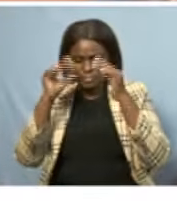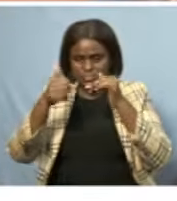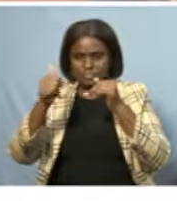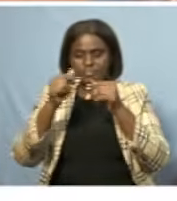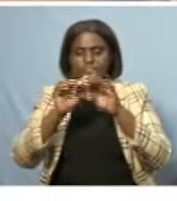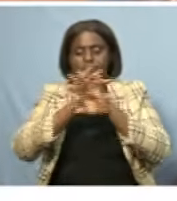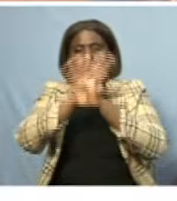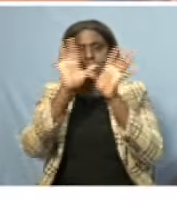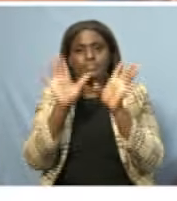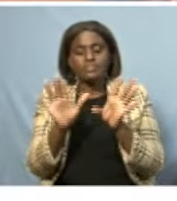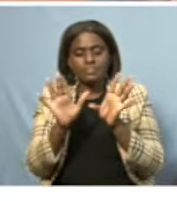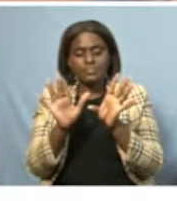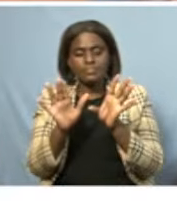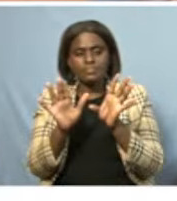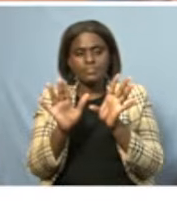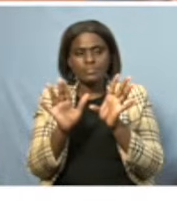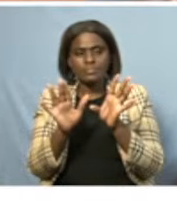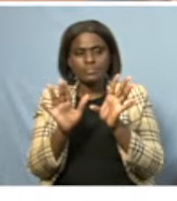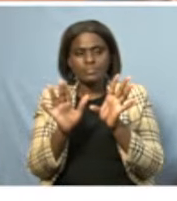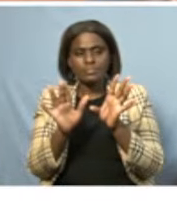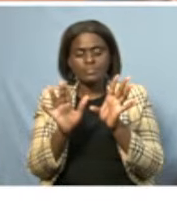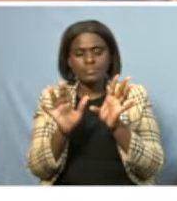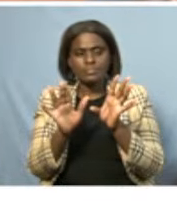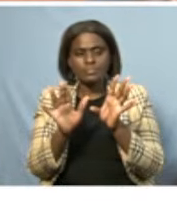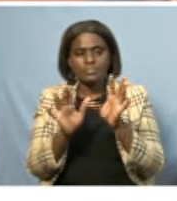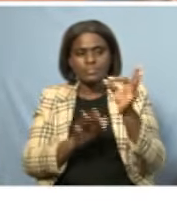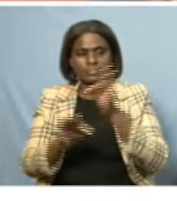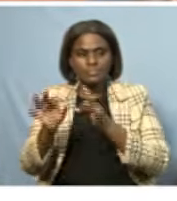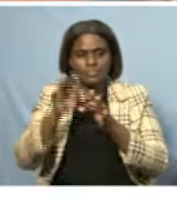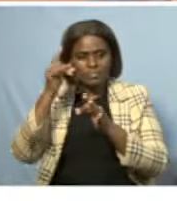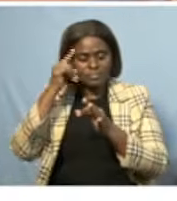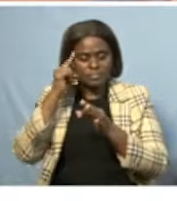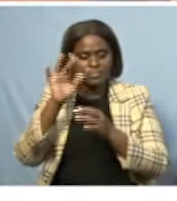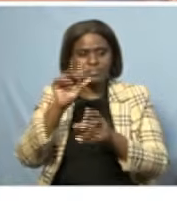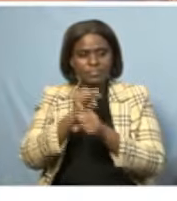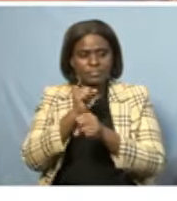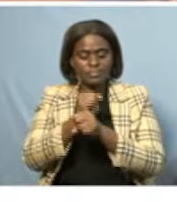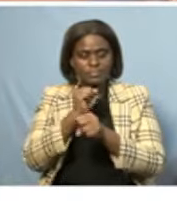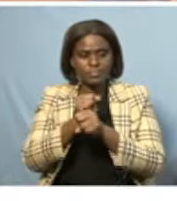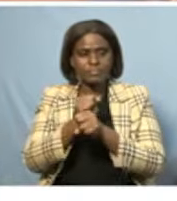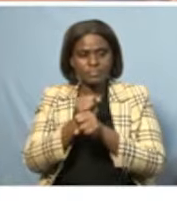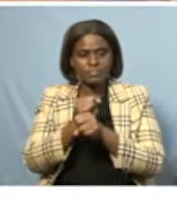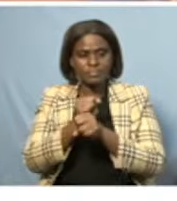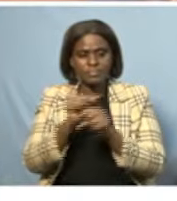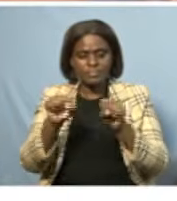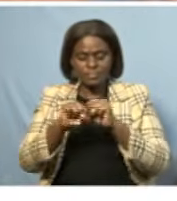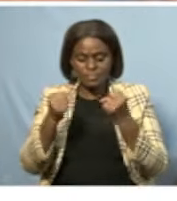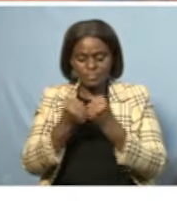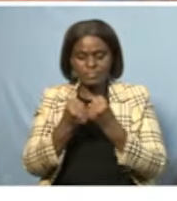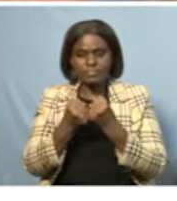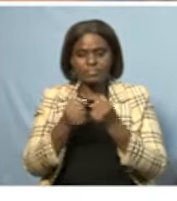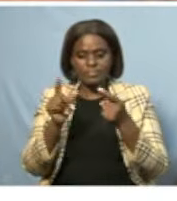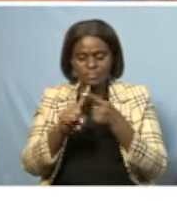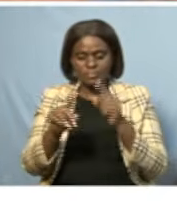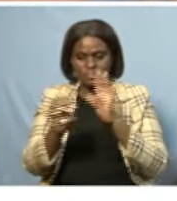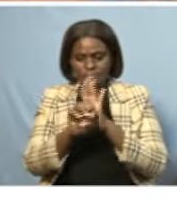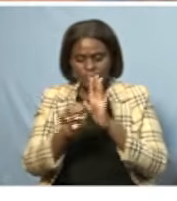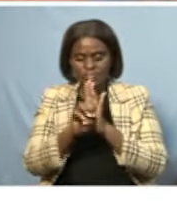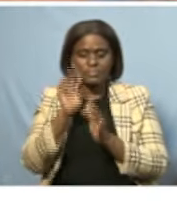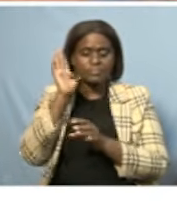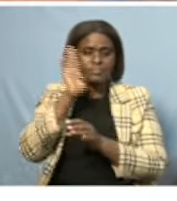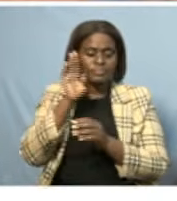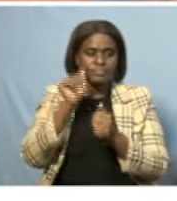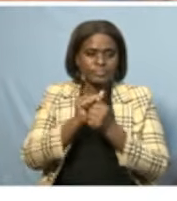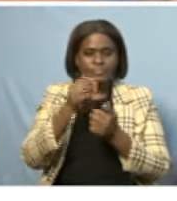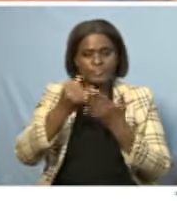address clearly 10 minutes is yours. outlines government efforts to confront social vices such as alcohol